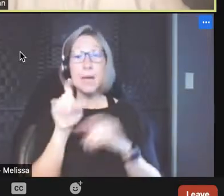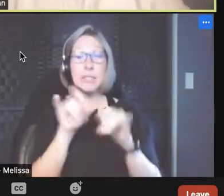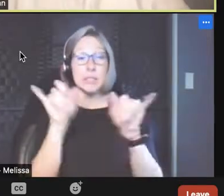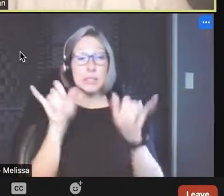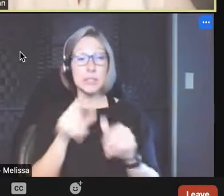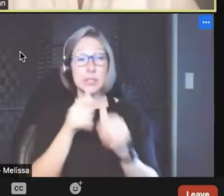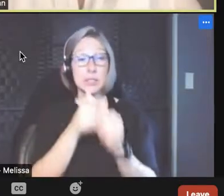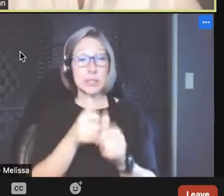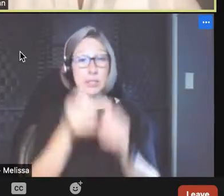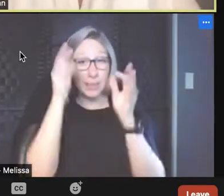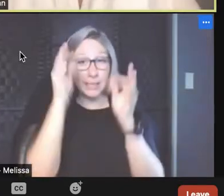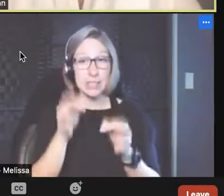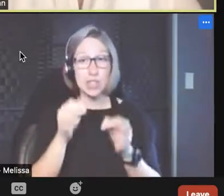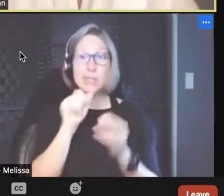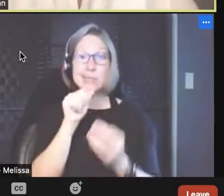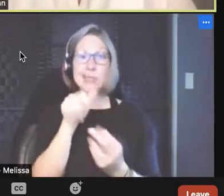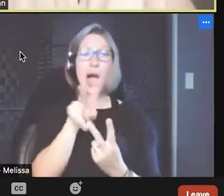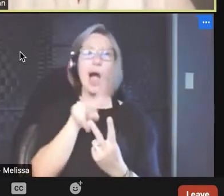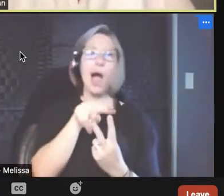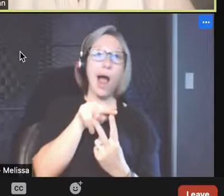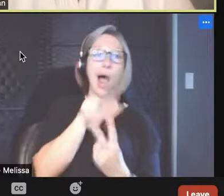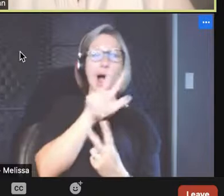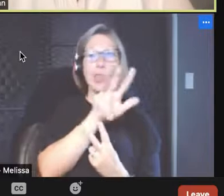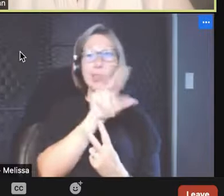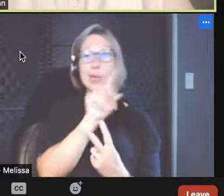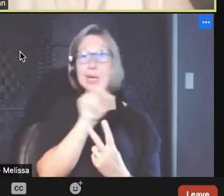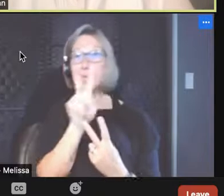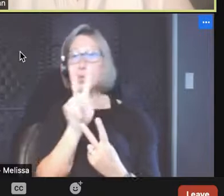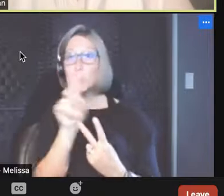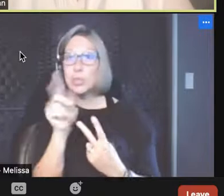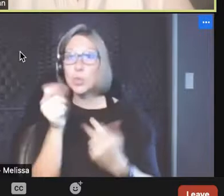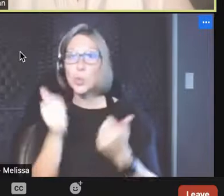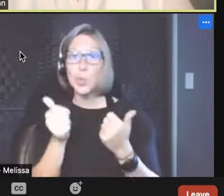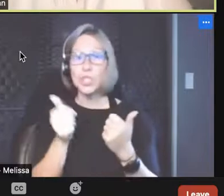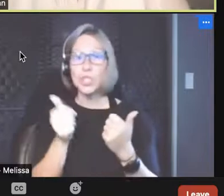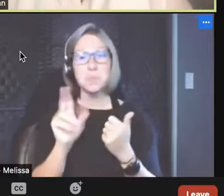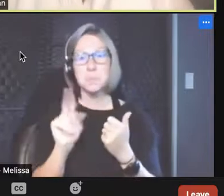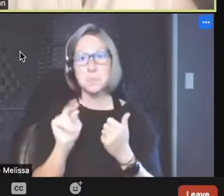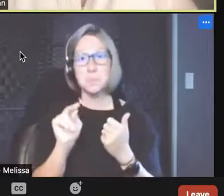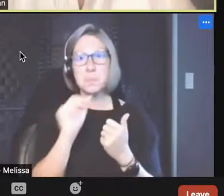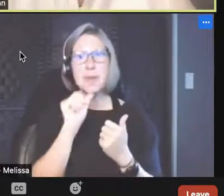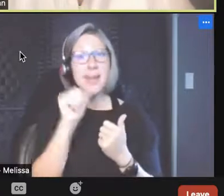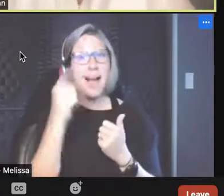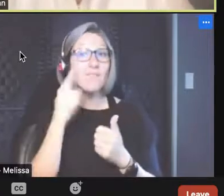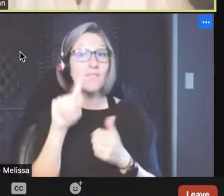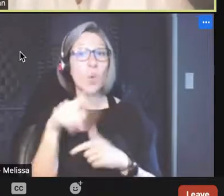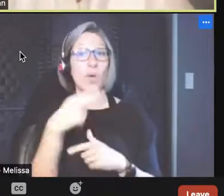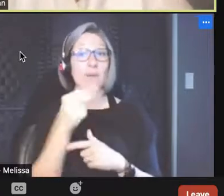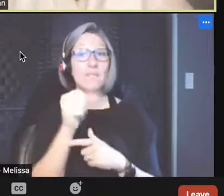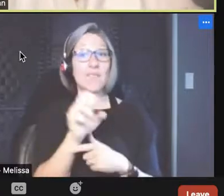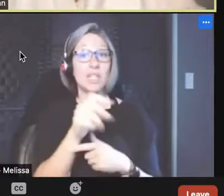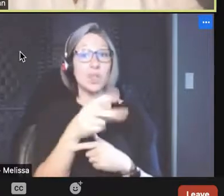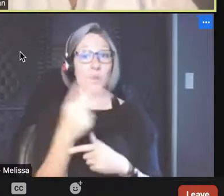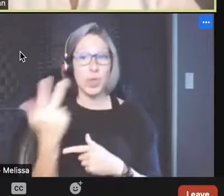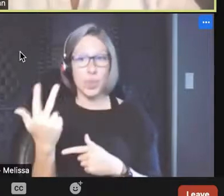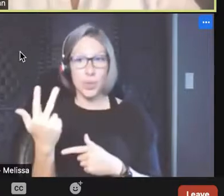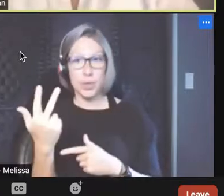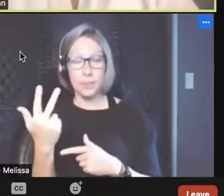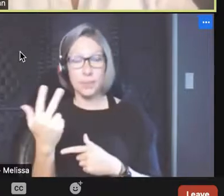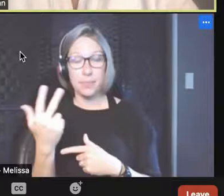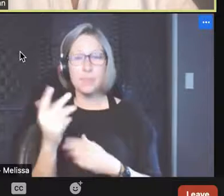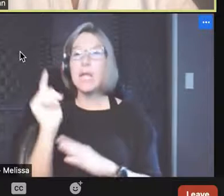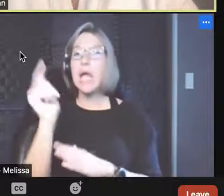not an either or choice for students in phase 2 and phase 3. A little bit later, I'm going to show you some of the content